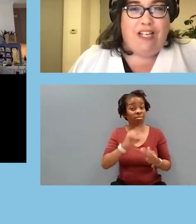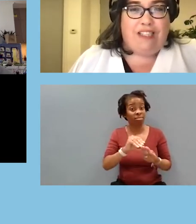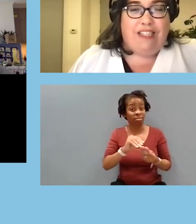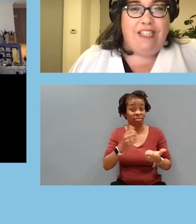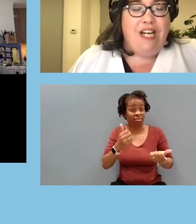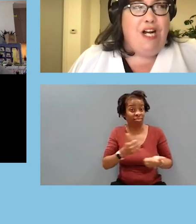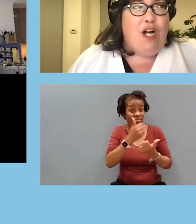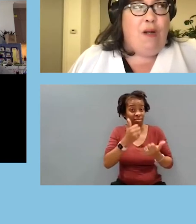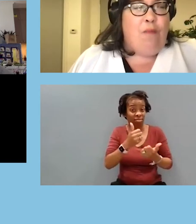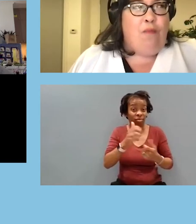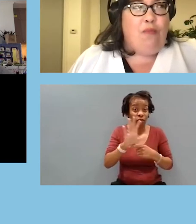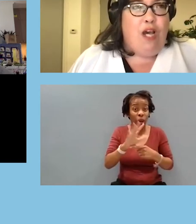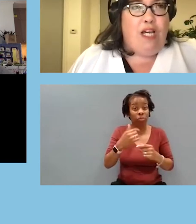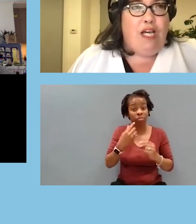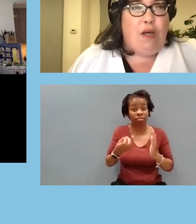description added in.